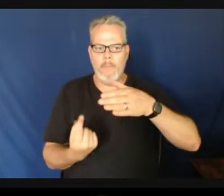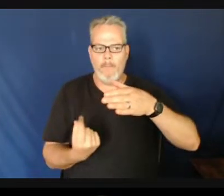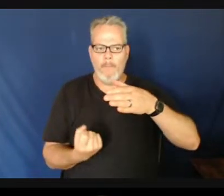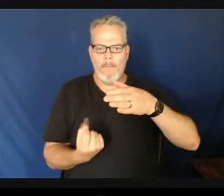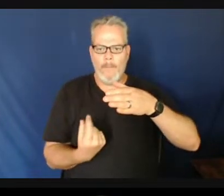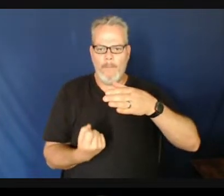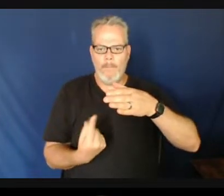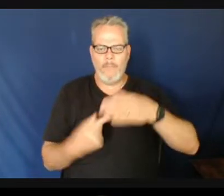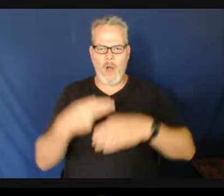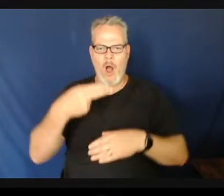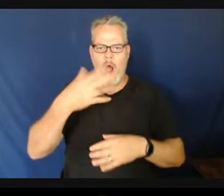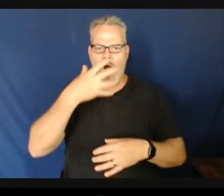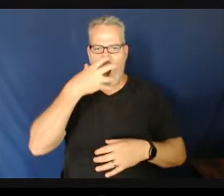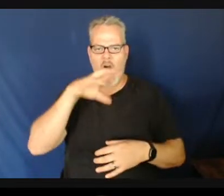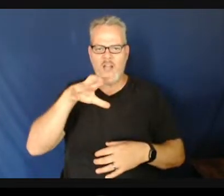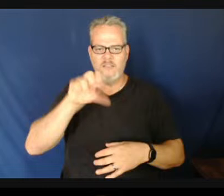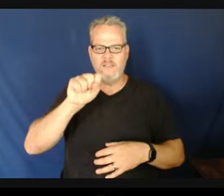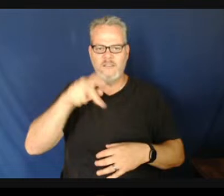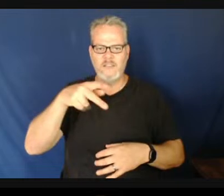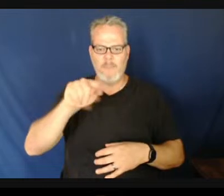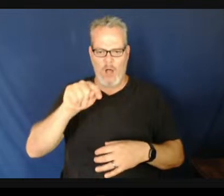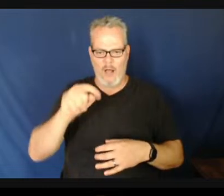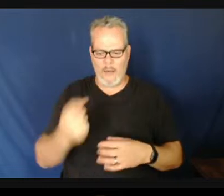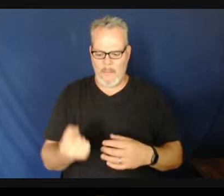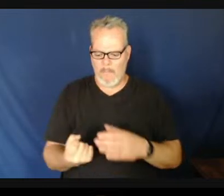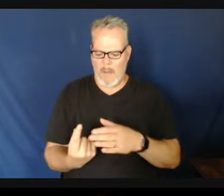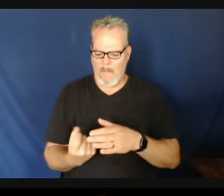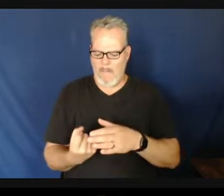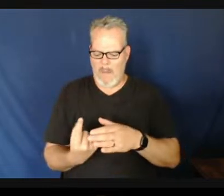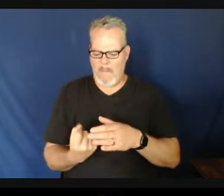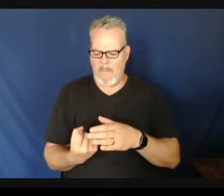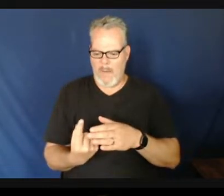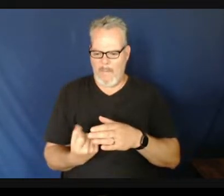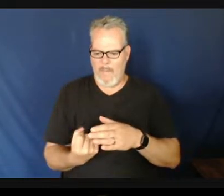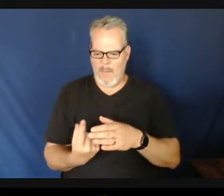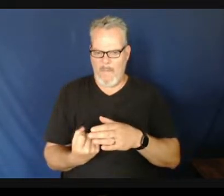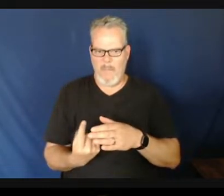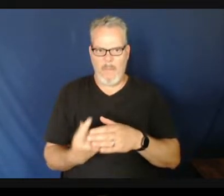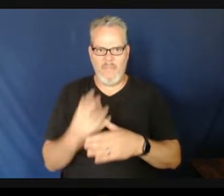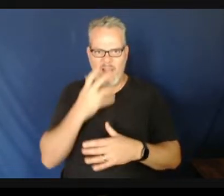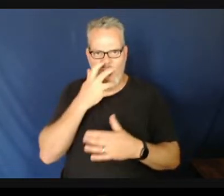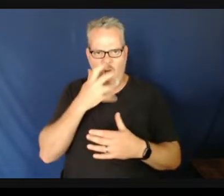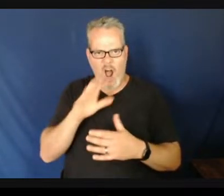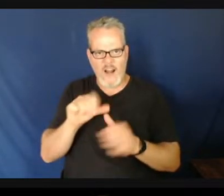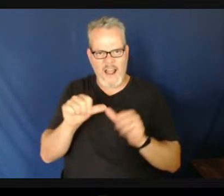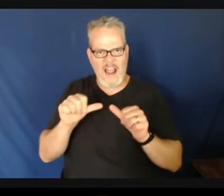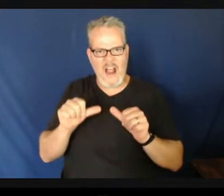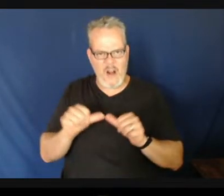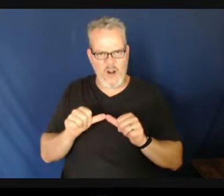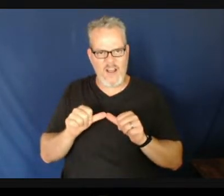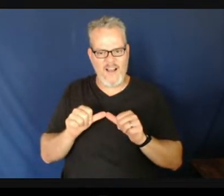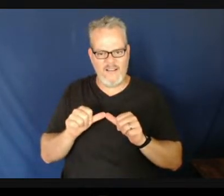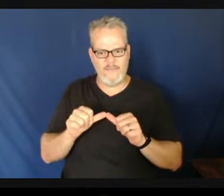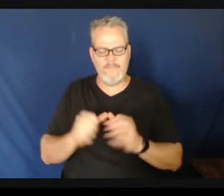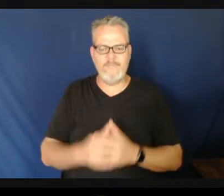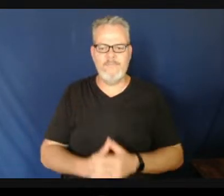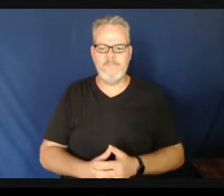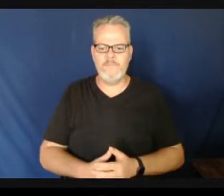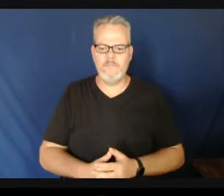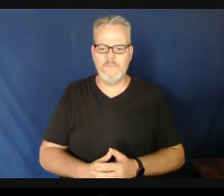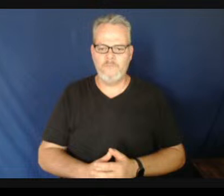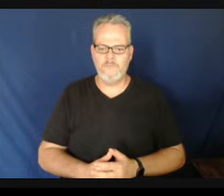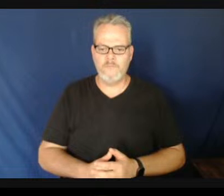each volcano, Mauna Loa, Kilauea, and Kama'ehua Kanaloa, formerly known as Loihi, offshore here.